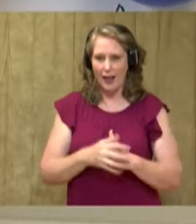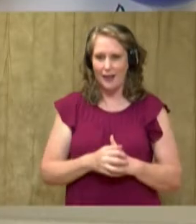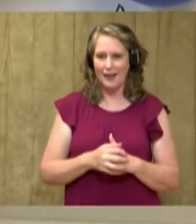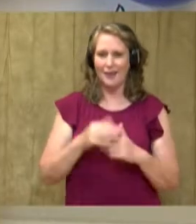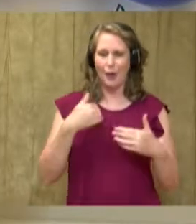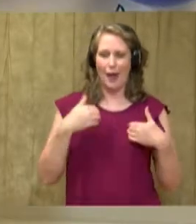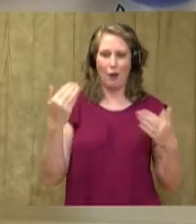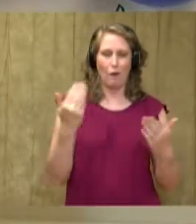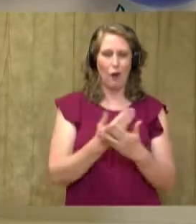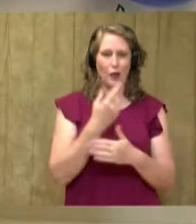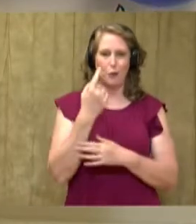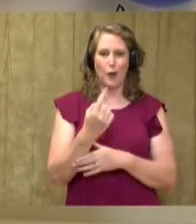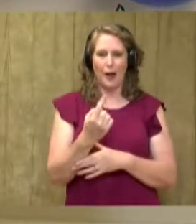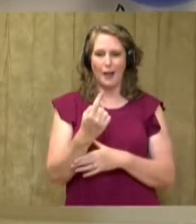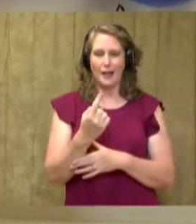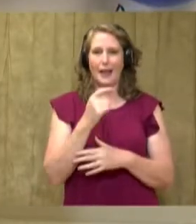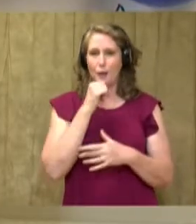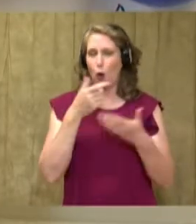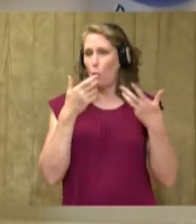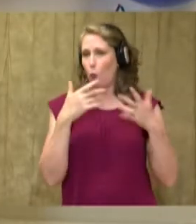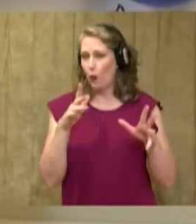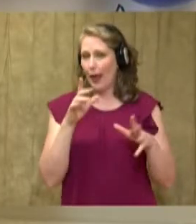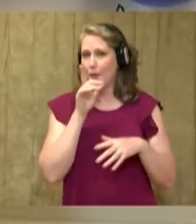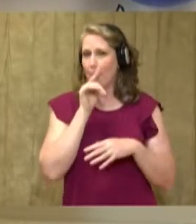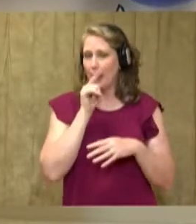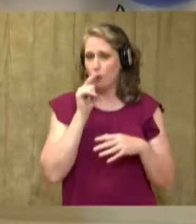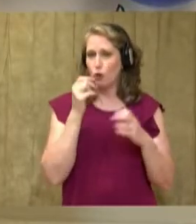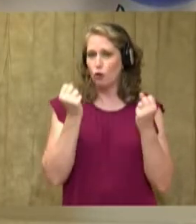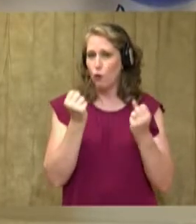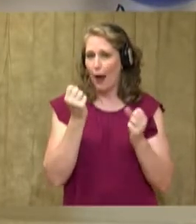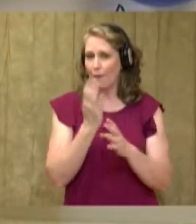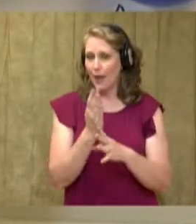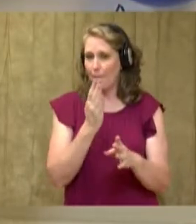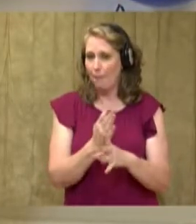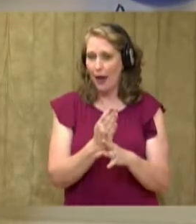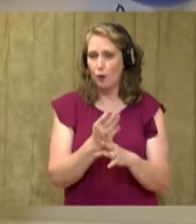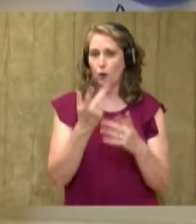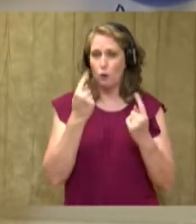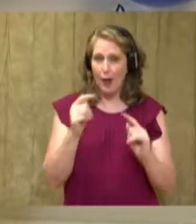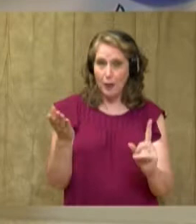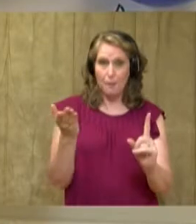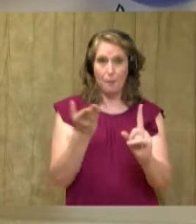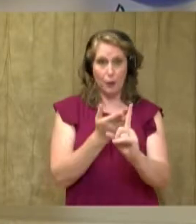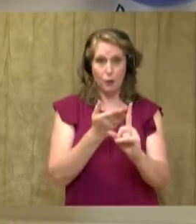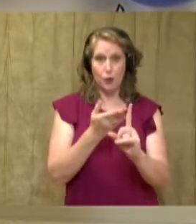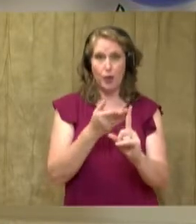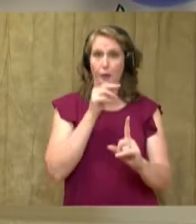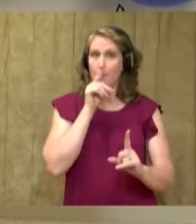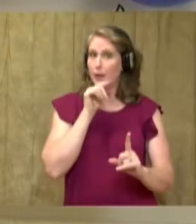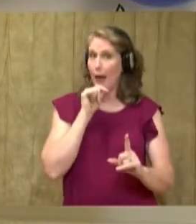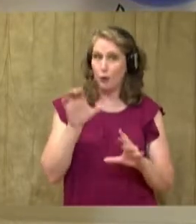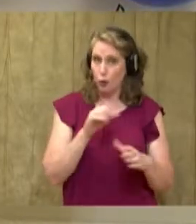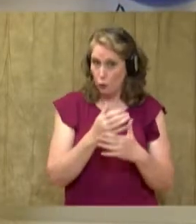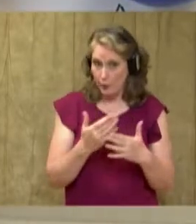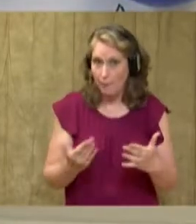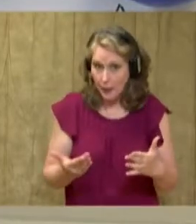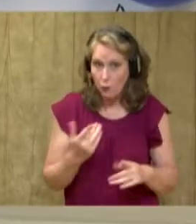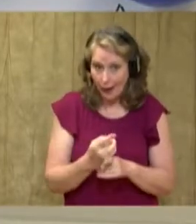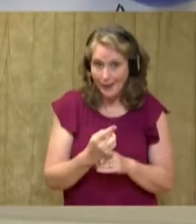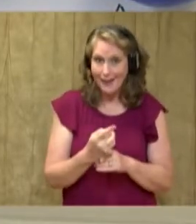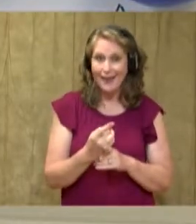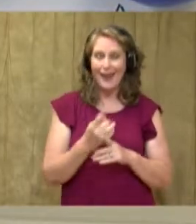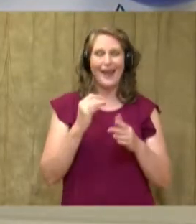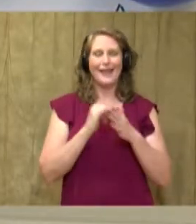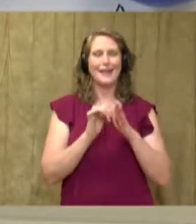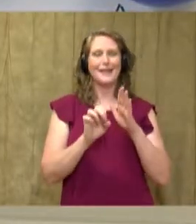got a fresh one for us here. But don't let the pigeon drive the bus. We're trying to persuade the pigeon to not do something, right? So that